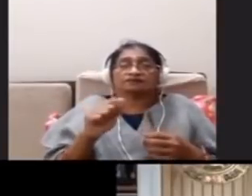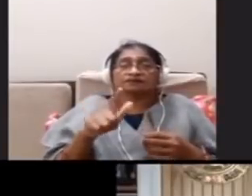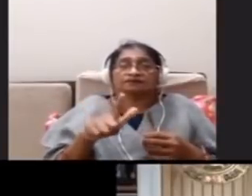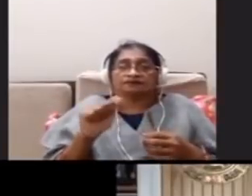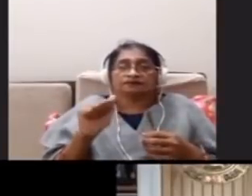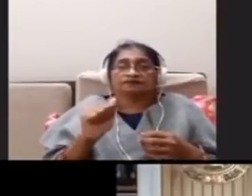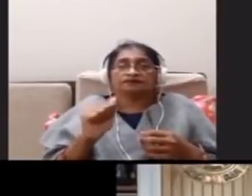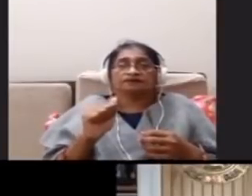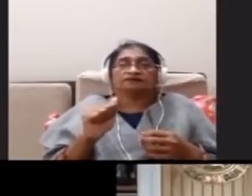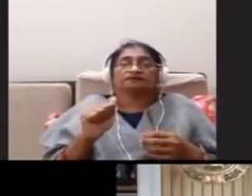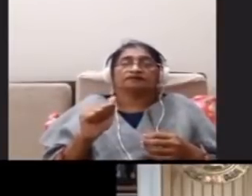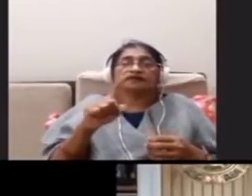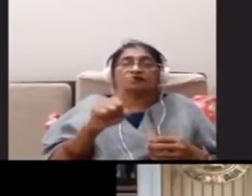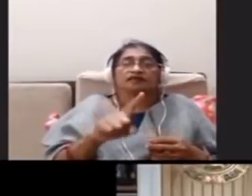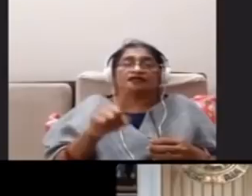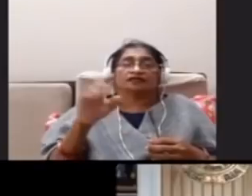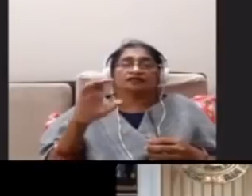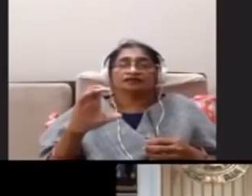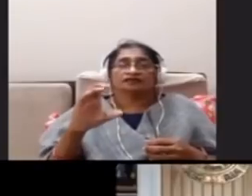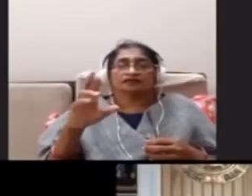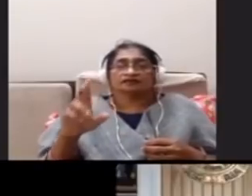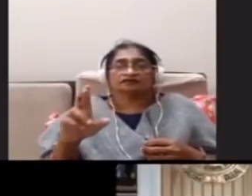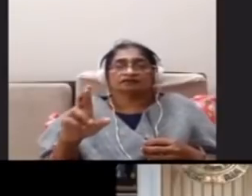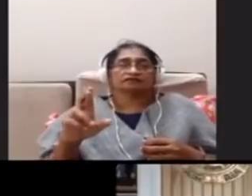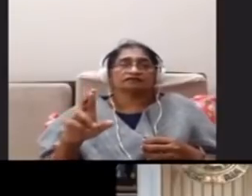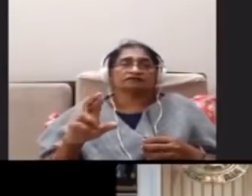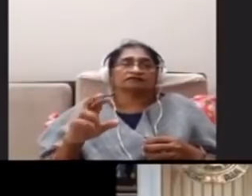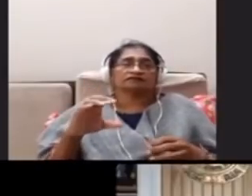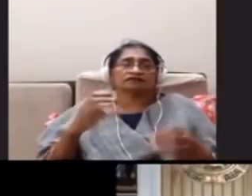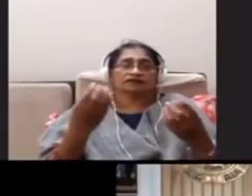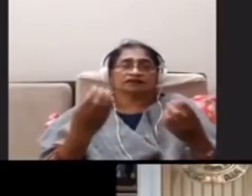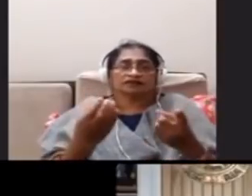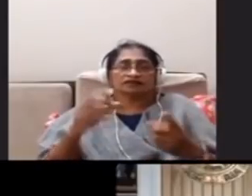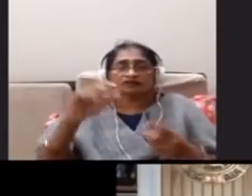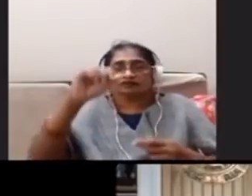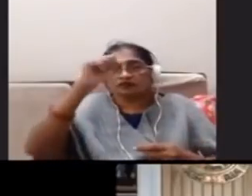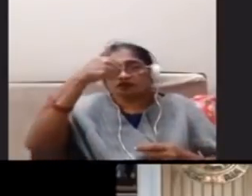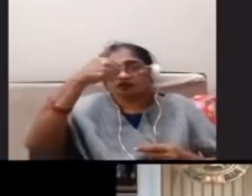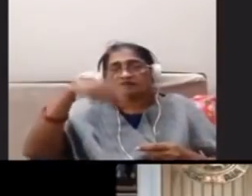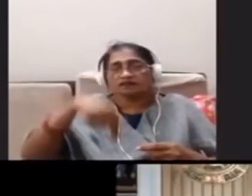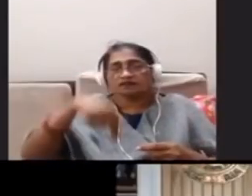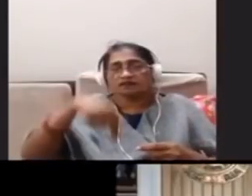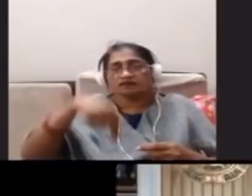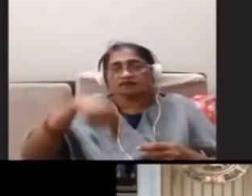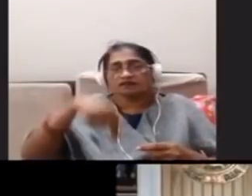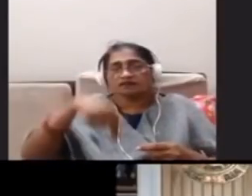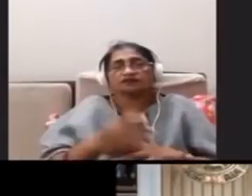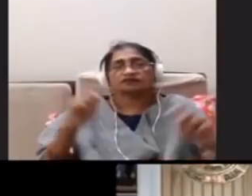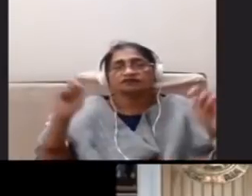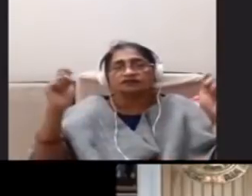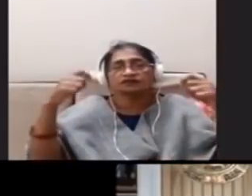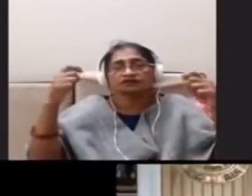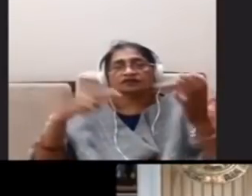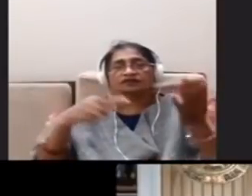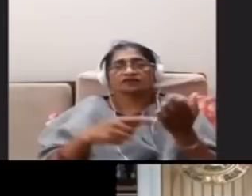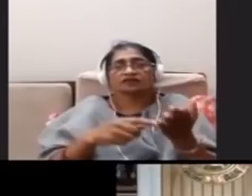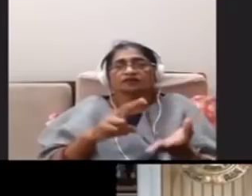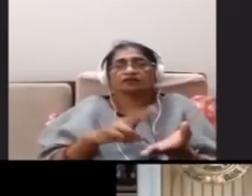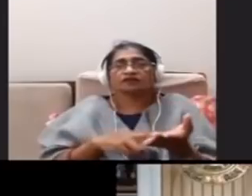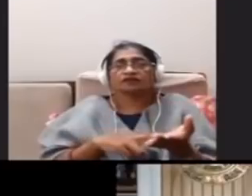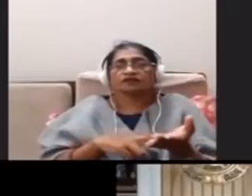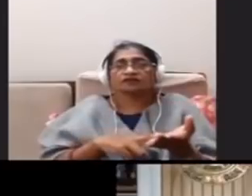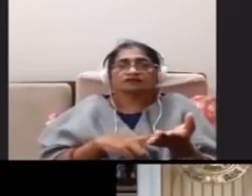approved artist and approved by the Ministry of Culture, Government of India for overseas festivals. The Tamil Nadu government conferred